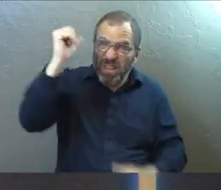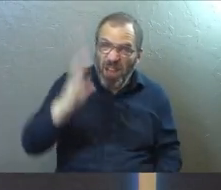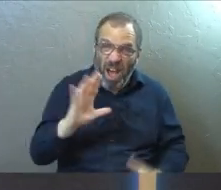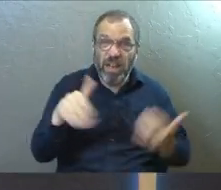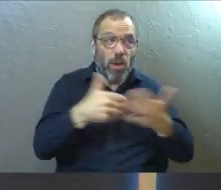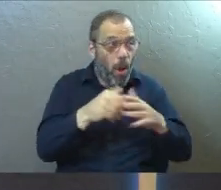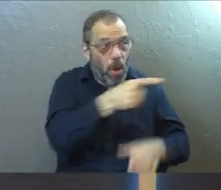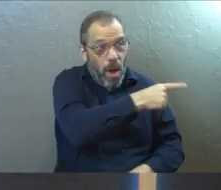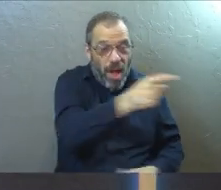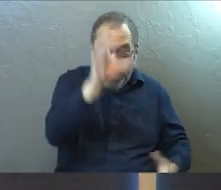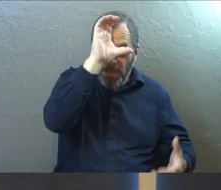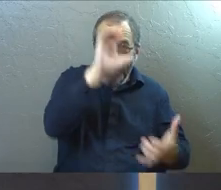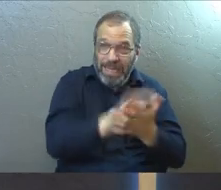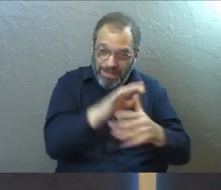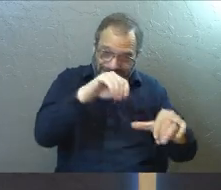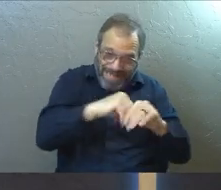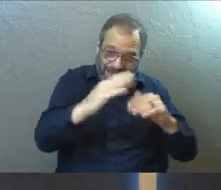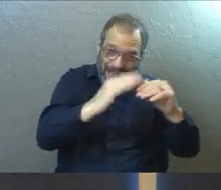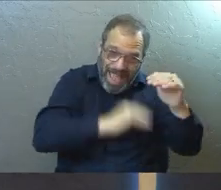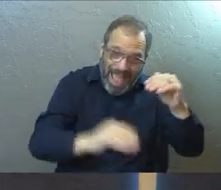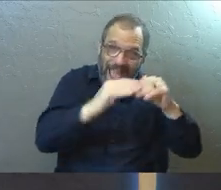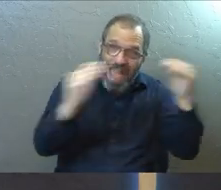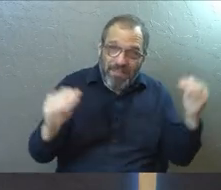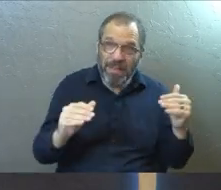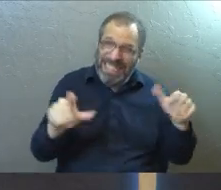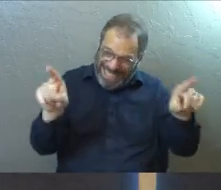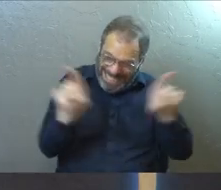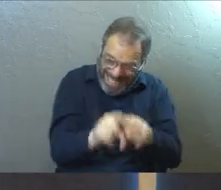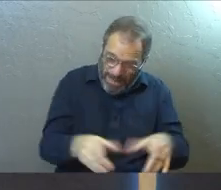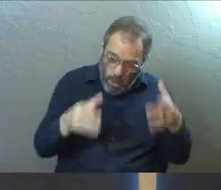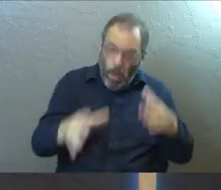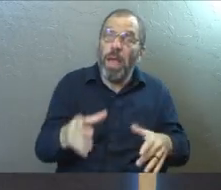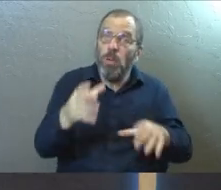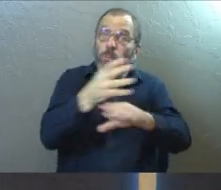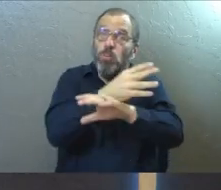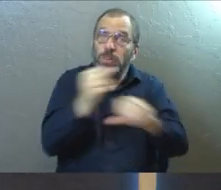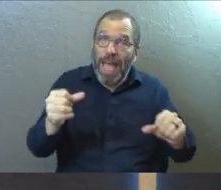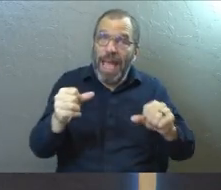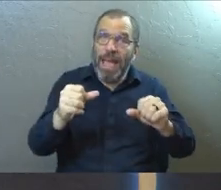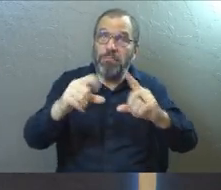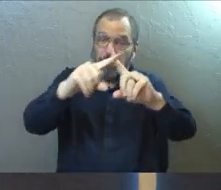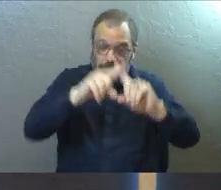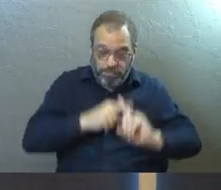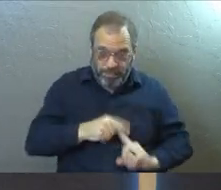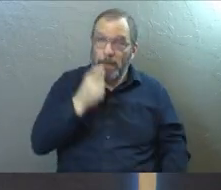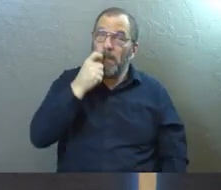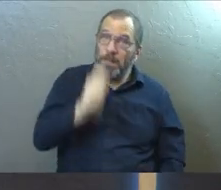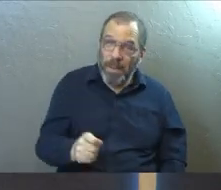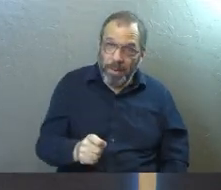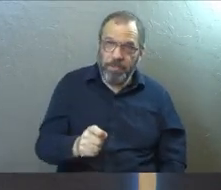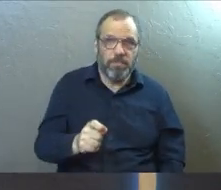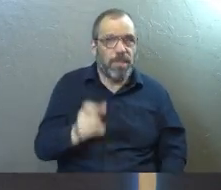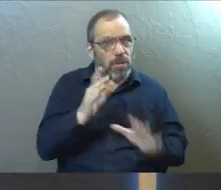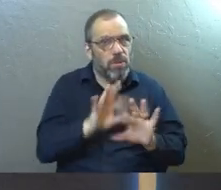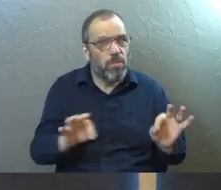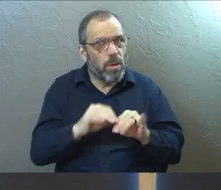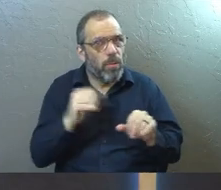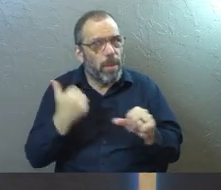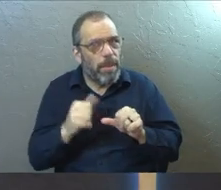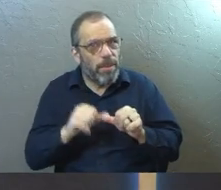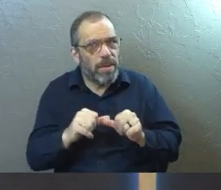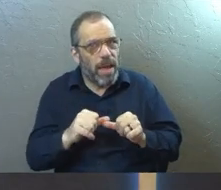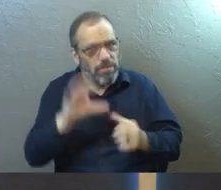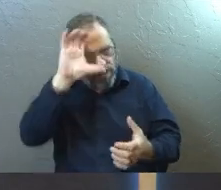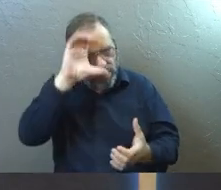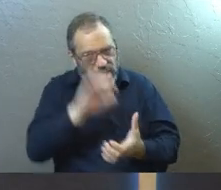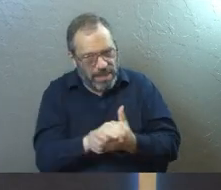all the others who believe in his son, Jesus, and follow him the same way. So when you're saved, you're saved. And it's important to hold on to that, right?